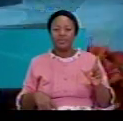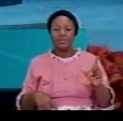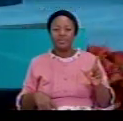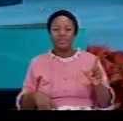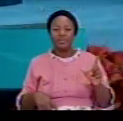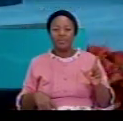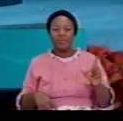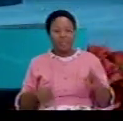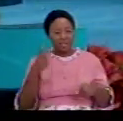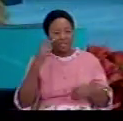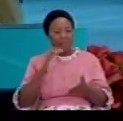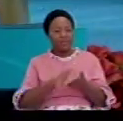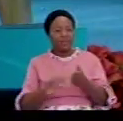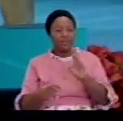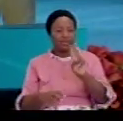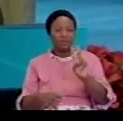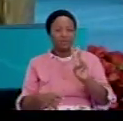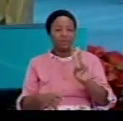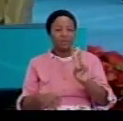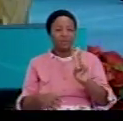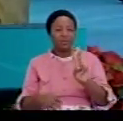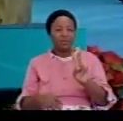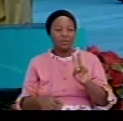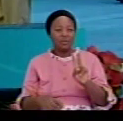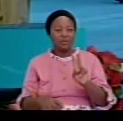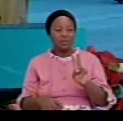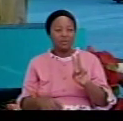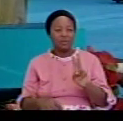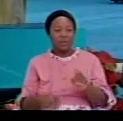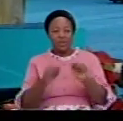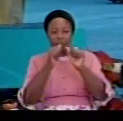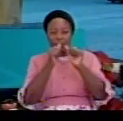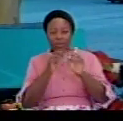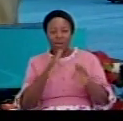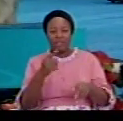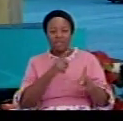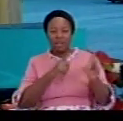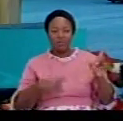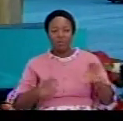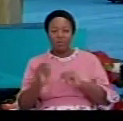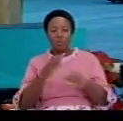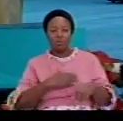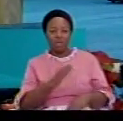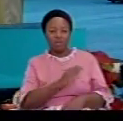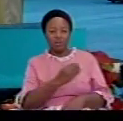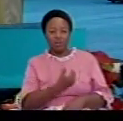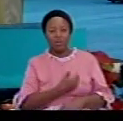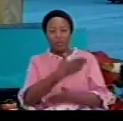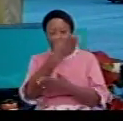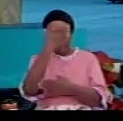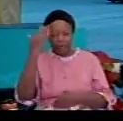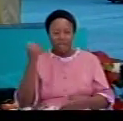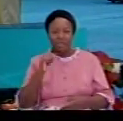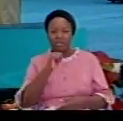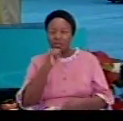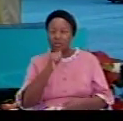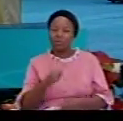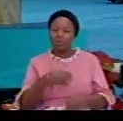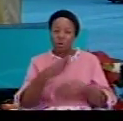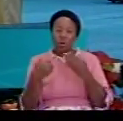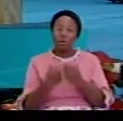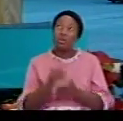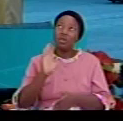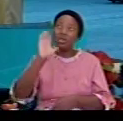Look at verse 2. It says, bless the Lord, O my soul, forget not all